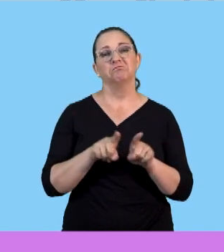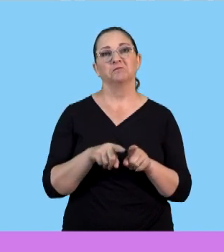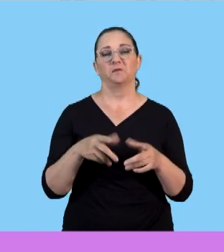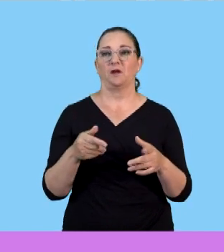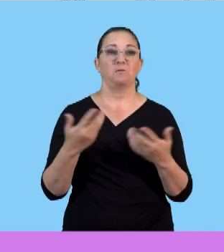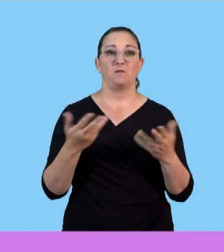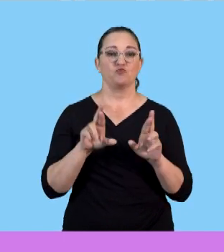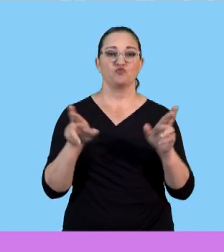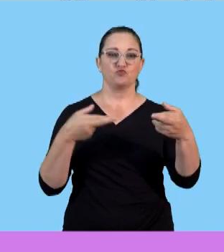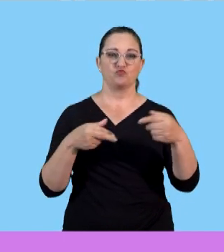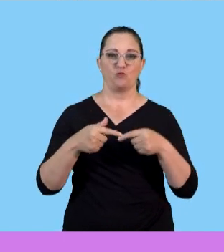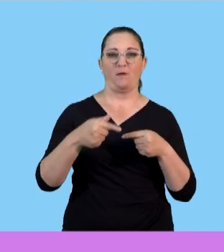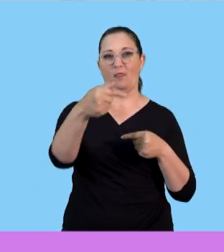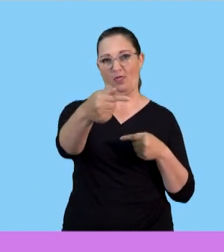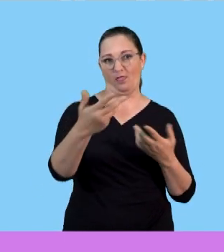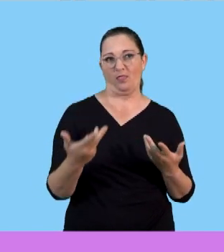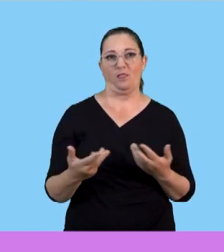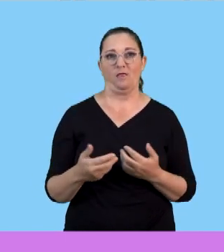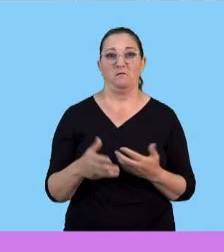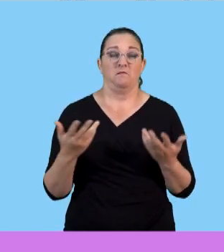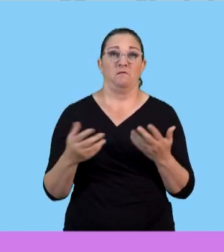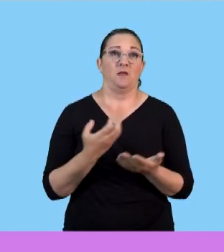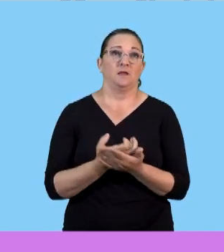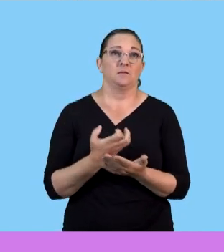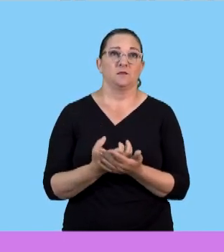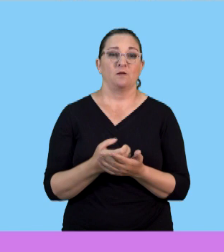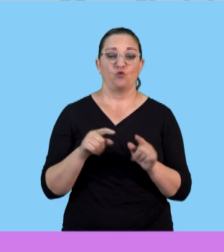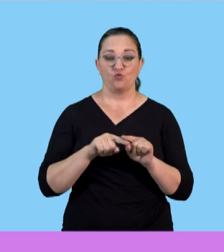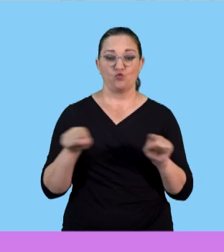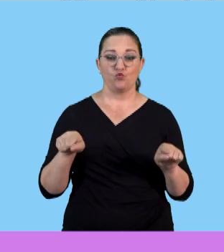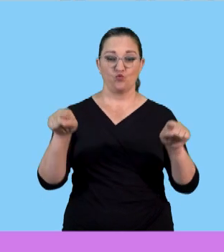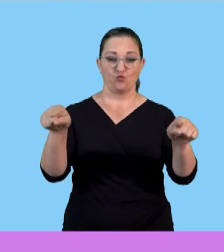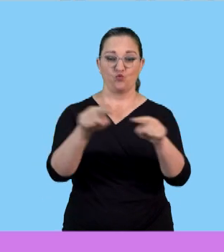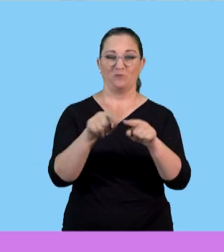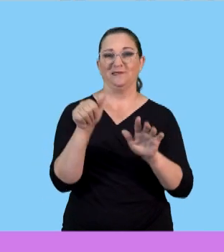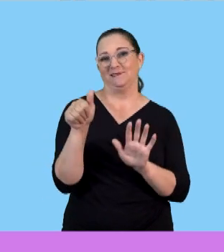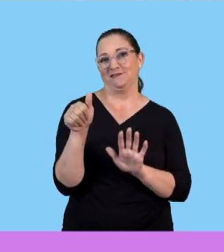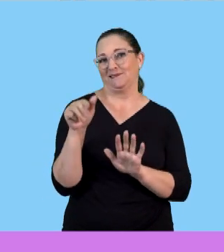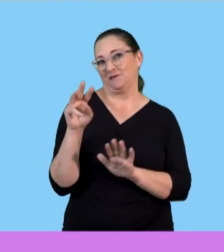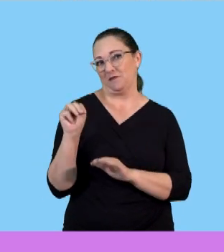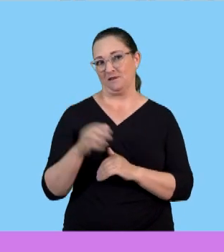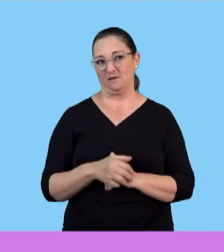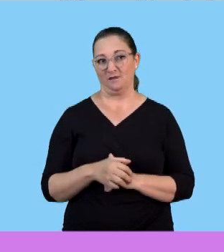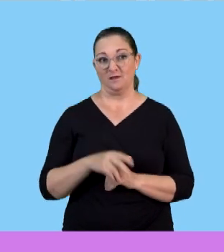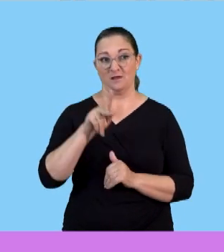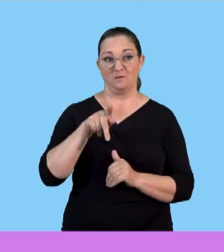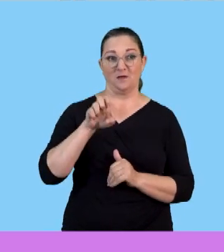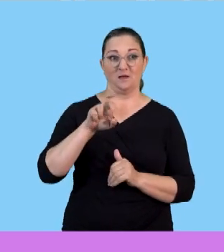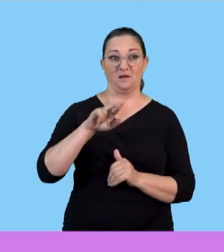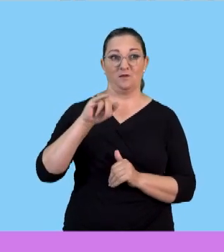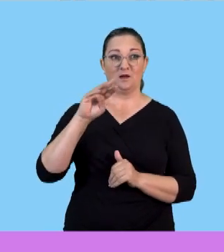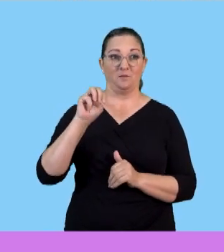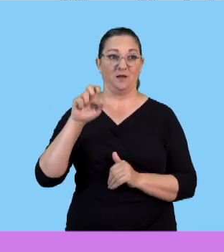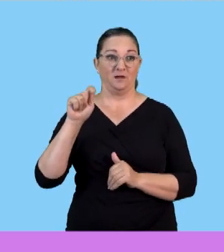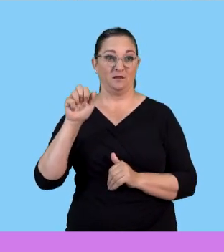length of the room. Example, the room is 6 meters long. Perimeter, the